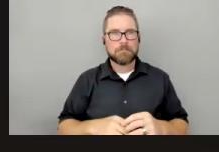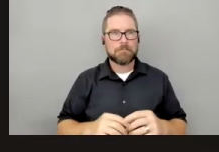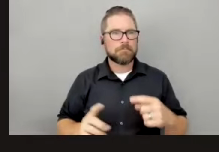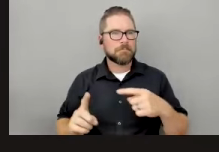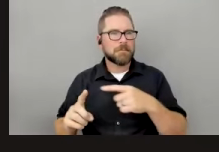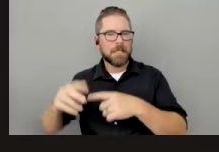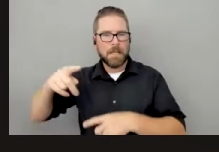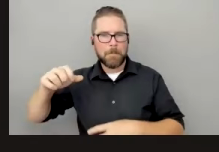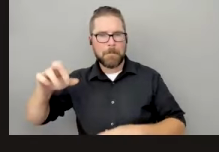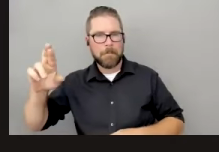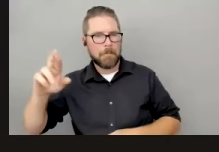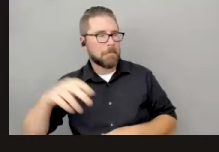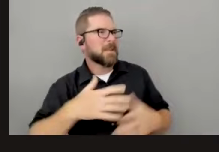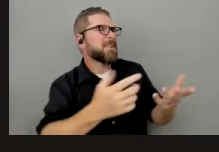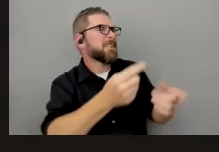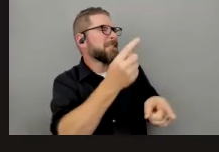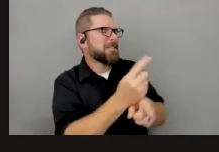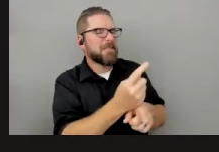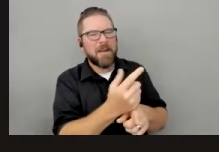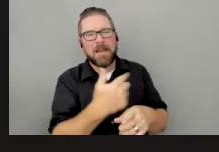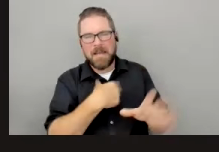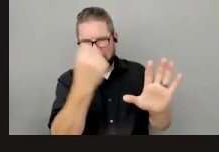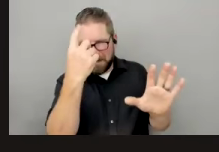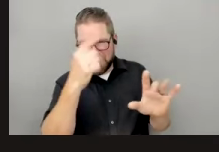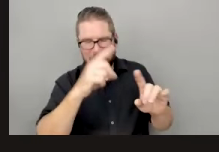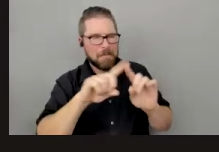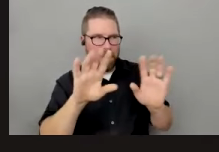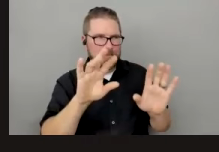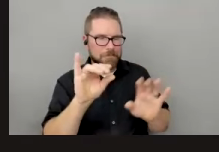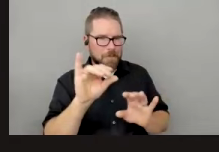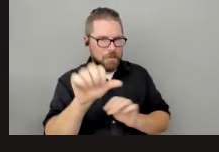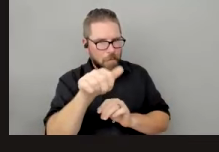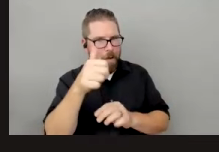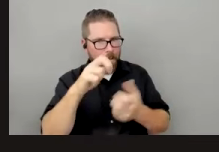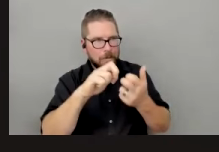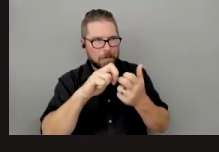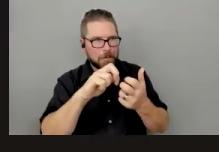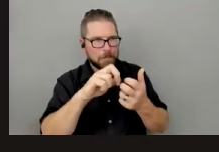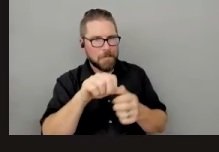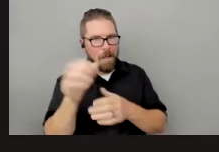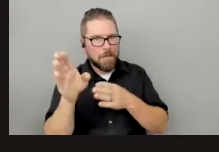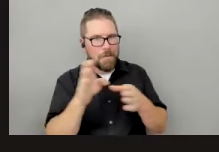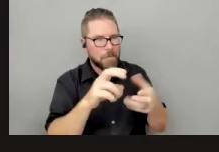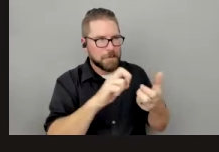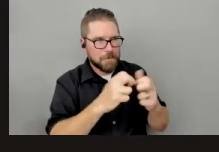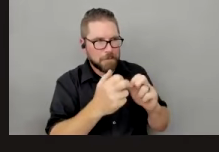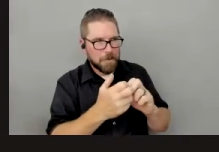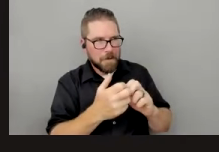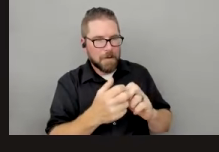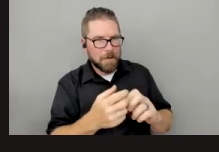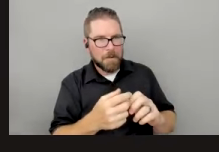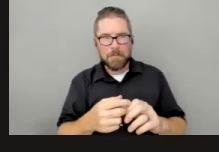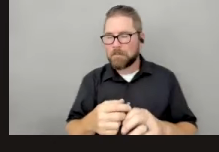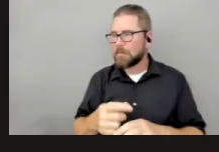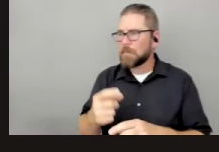do you. realize that there are other ways that Yeah, but- that could be a problem. Yeah, but we can't get into that. Yeah, no.